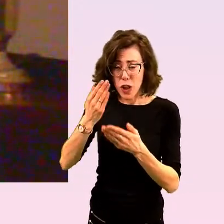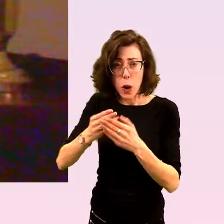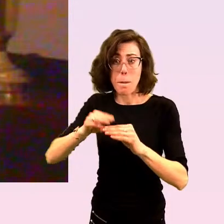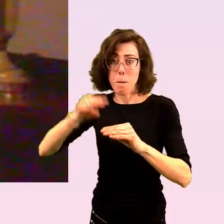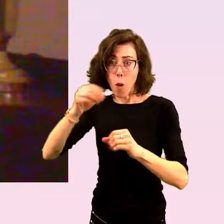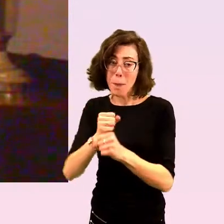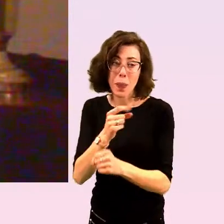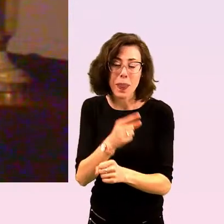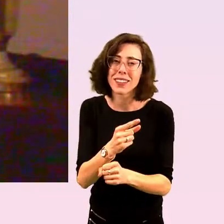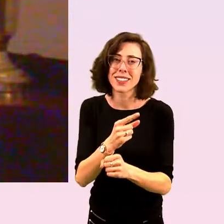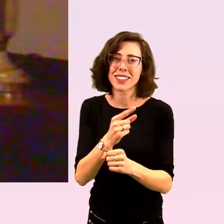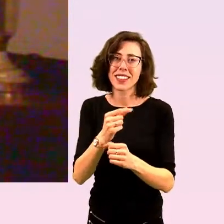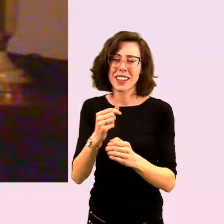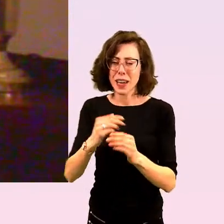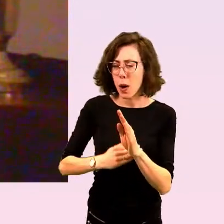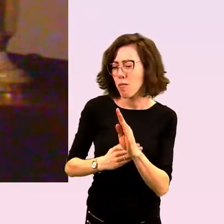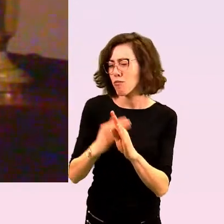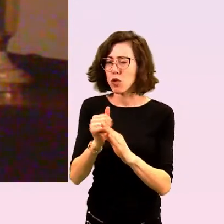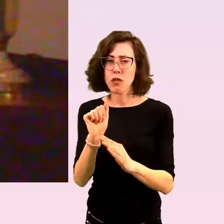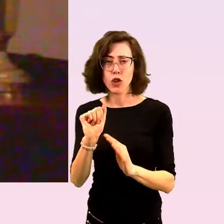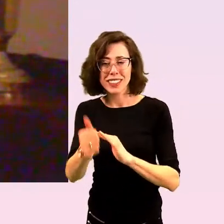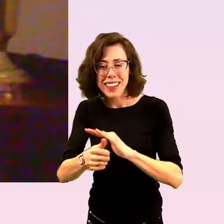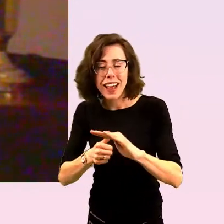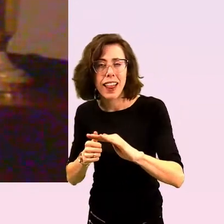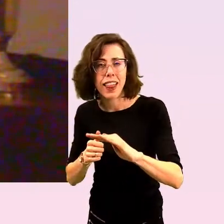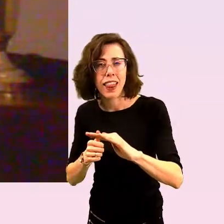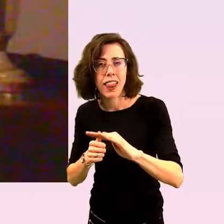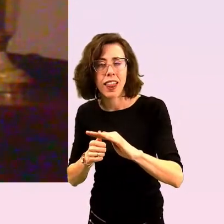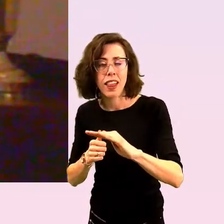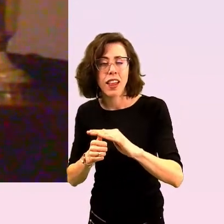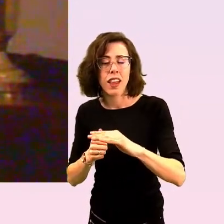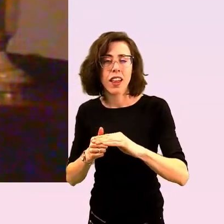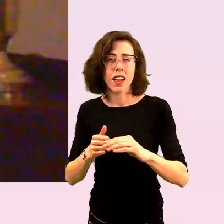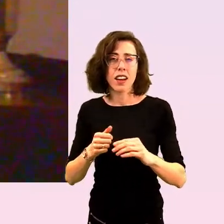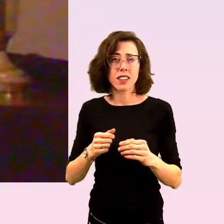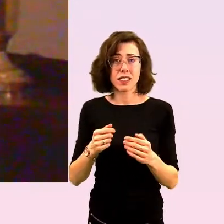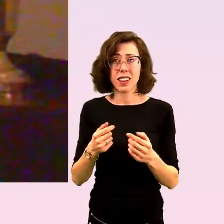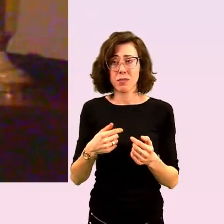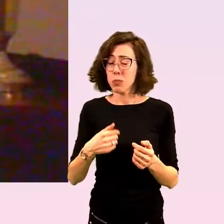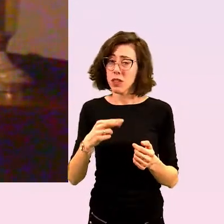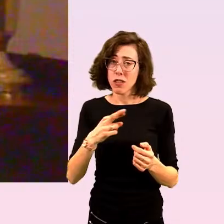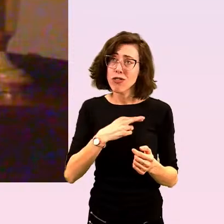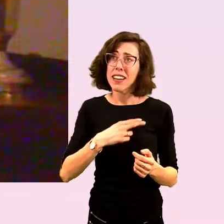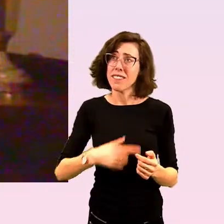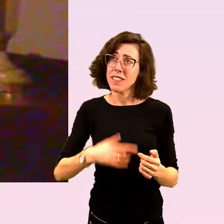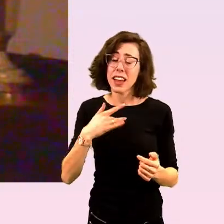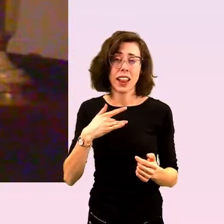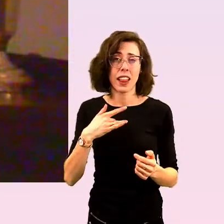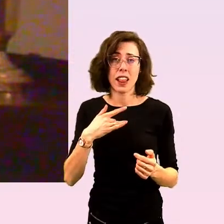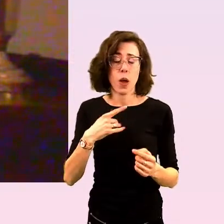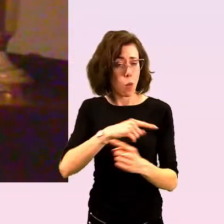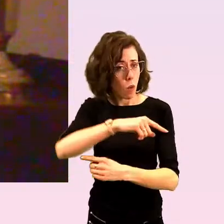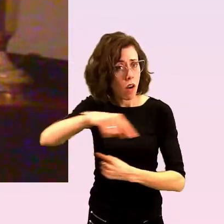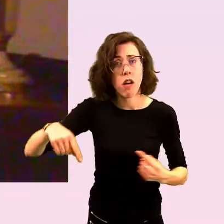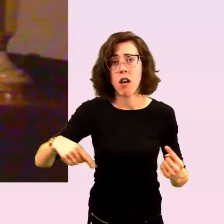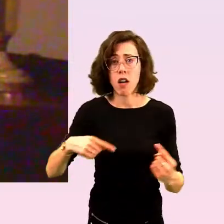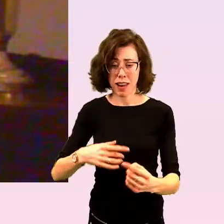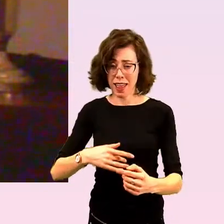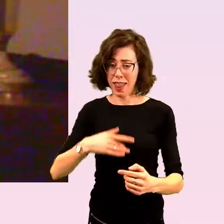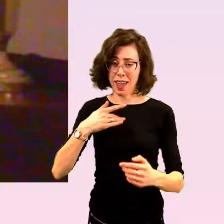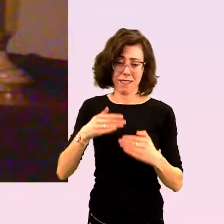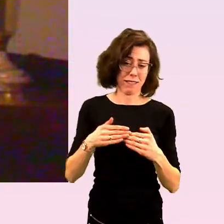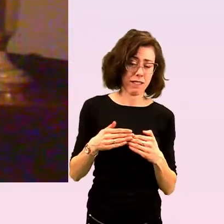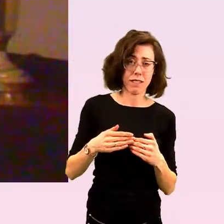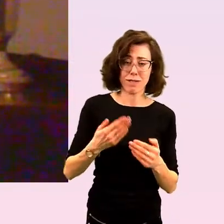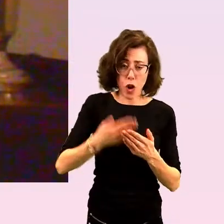that we're all, you know, I run that sort of principle myself, that we're lifelong learners. Like, in the last, you know, few months, I decided to go back